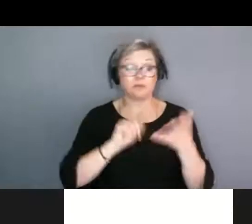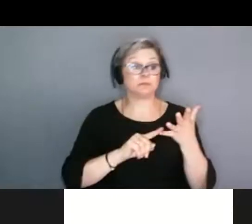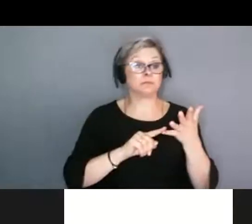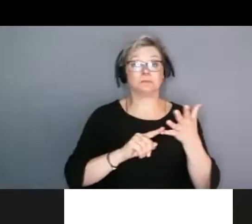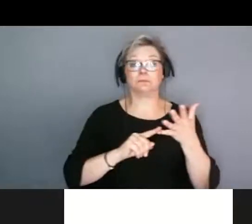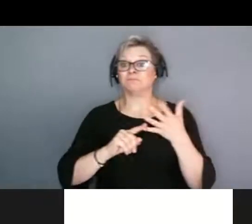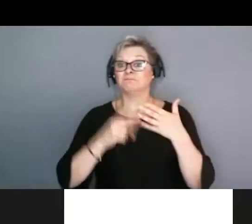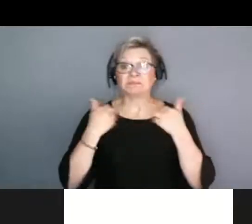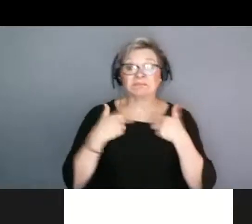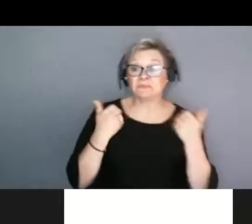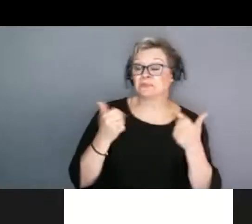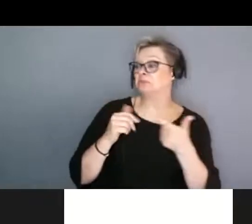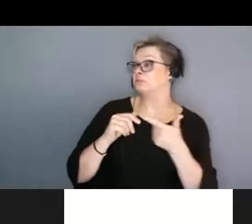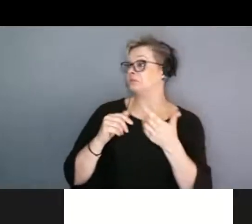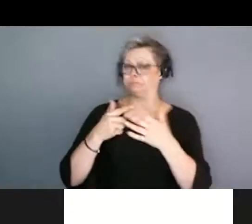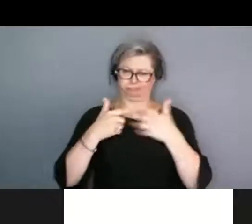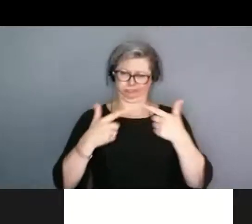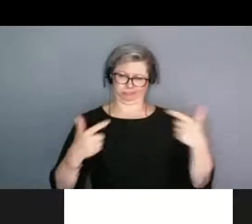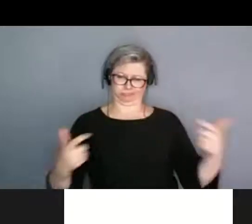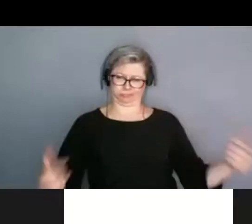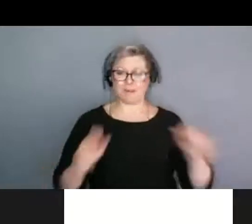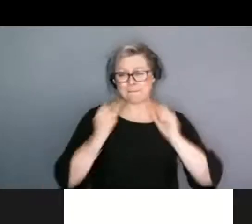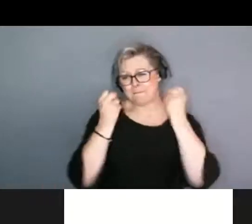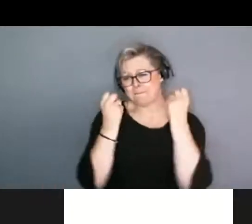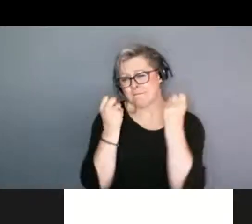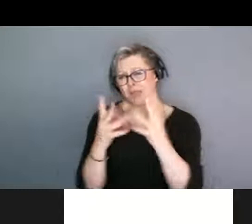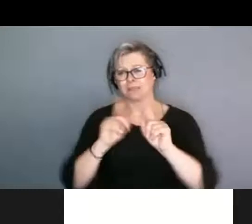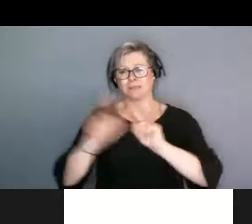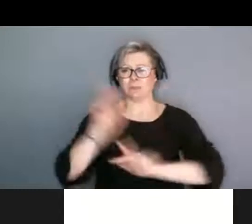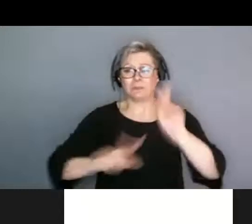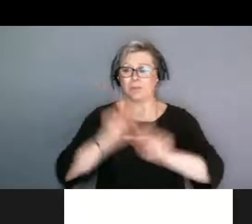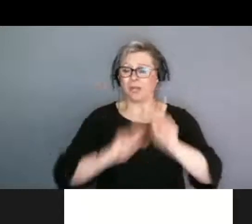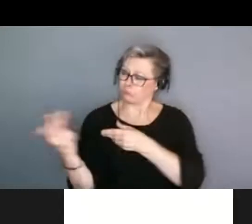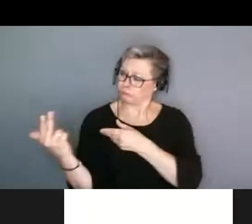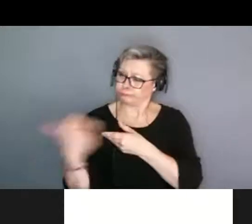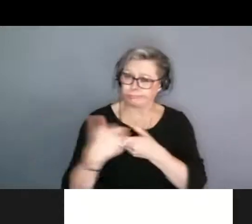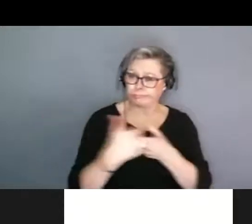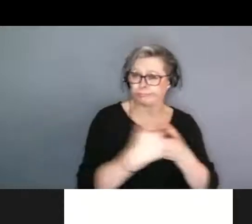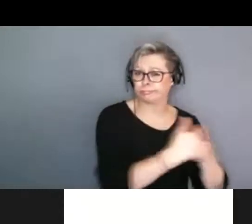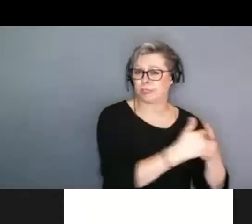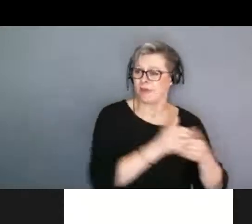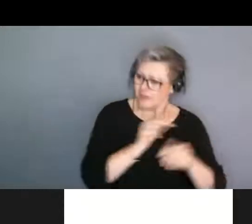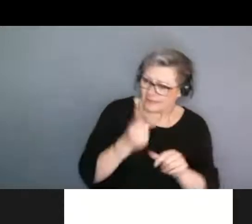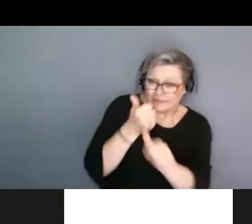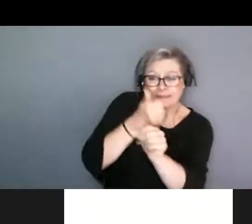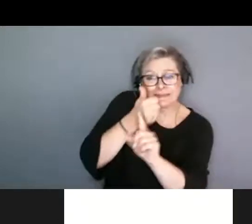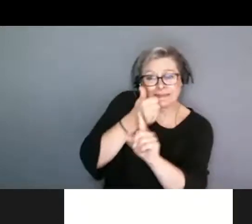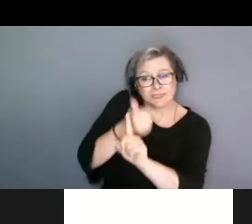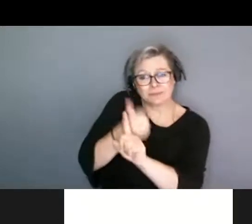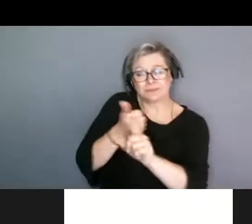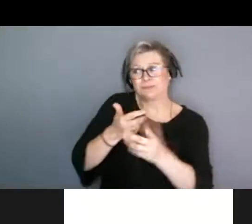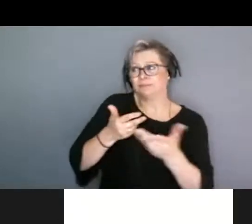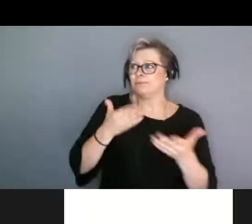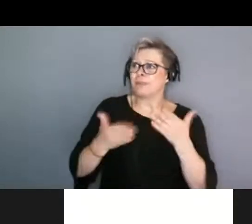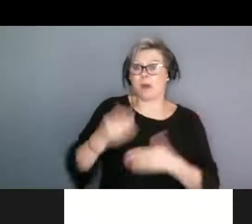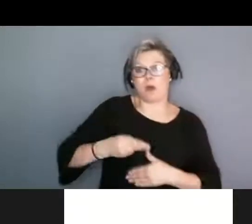clergy. A lot of different people are in contact with those in the community who may be experiencing any particular high-risk